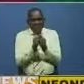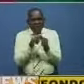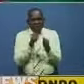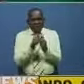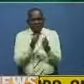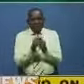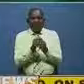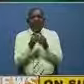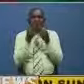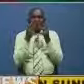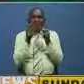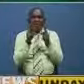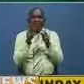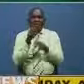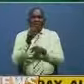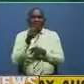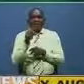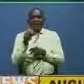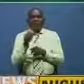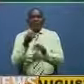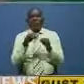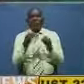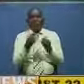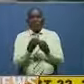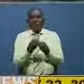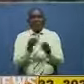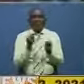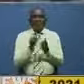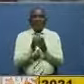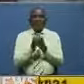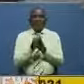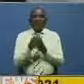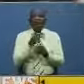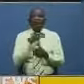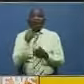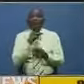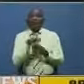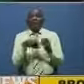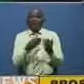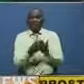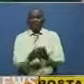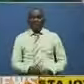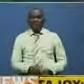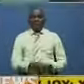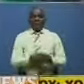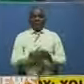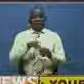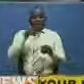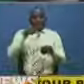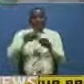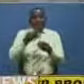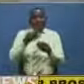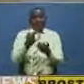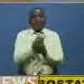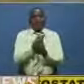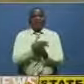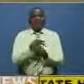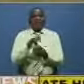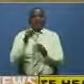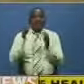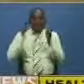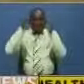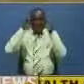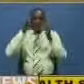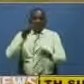public and civil society organizations for the chaplain's head. The internal province of the Ghana Anglican